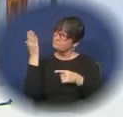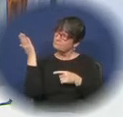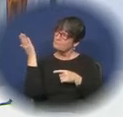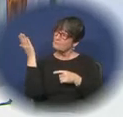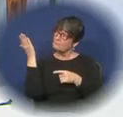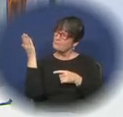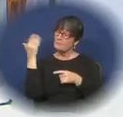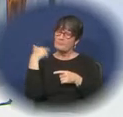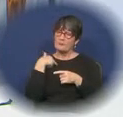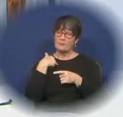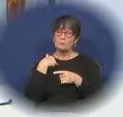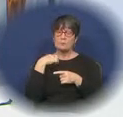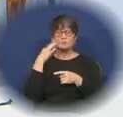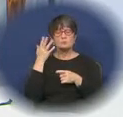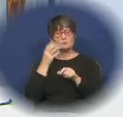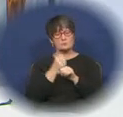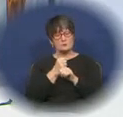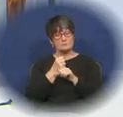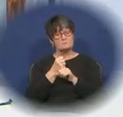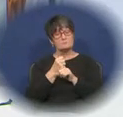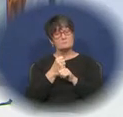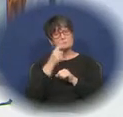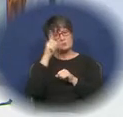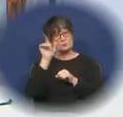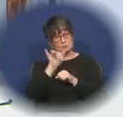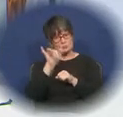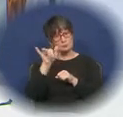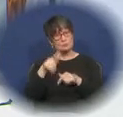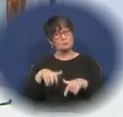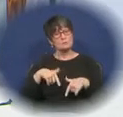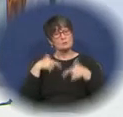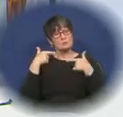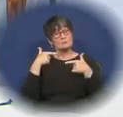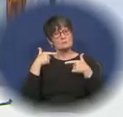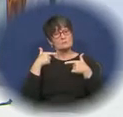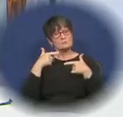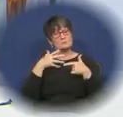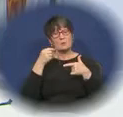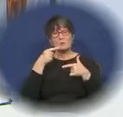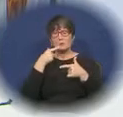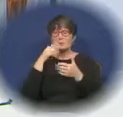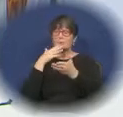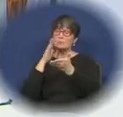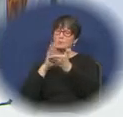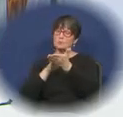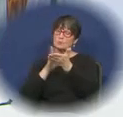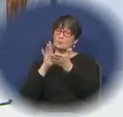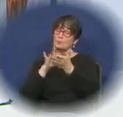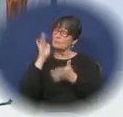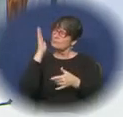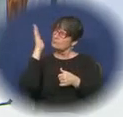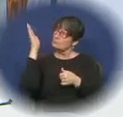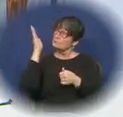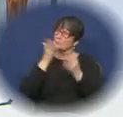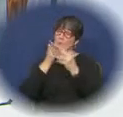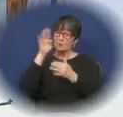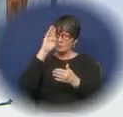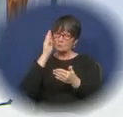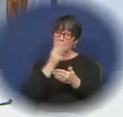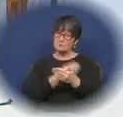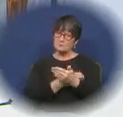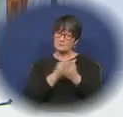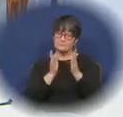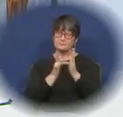ages, we may merit to be co-heirs to eternal life and may praise and glorify you through your